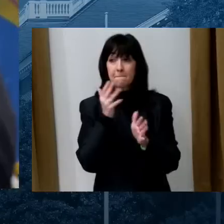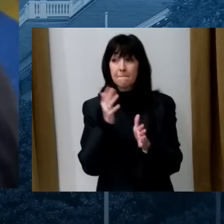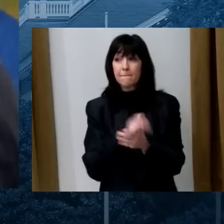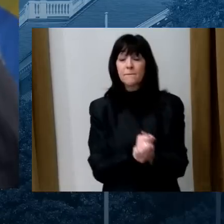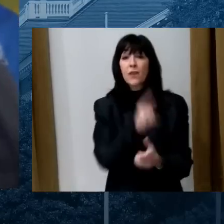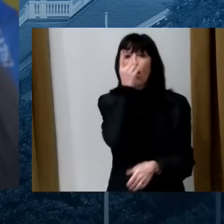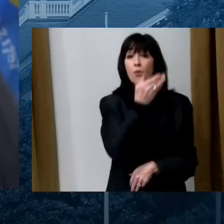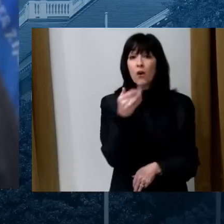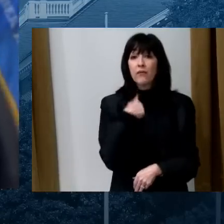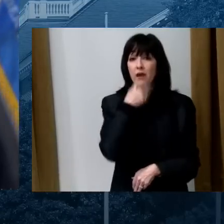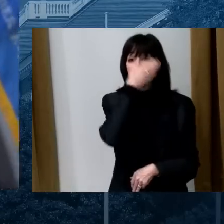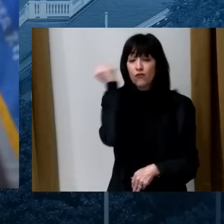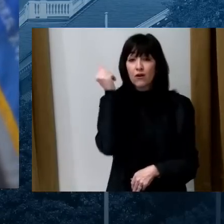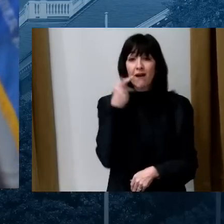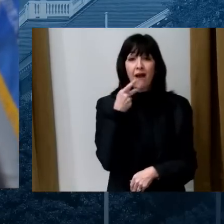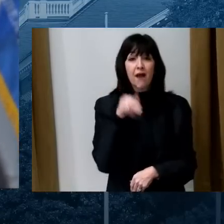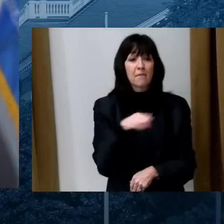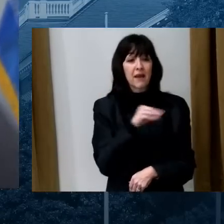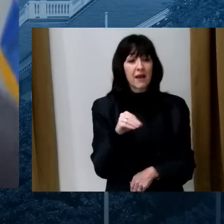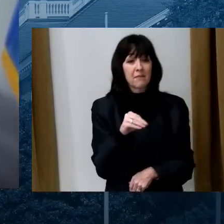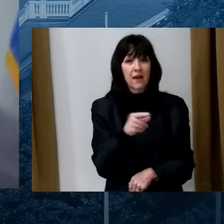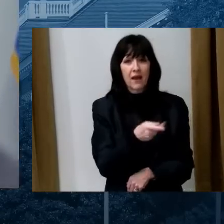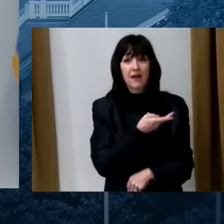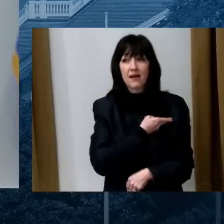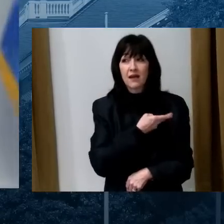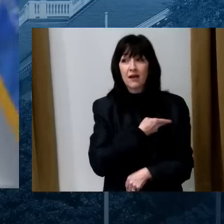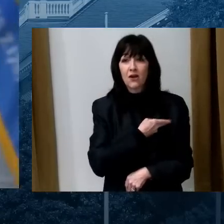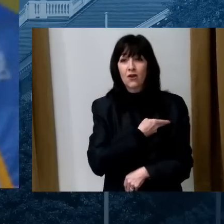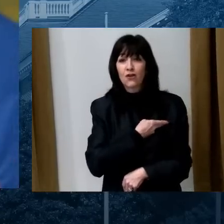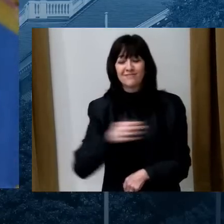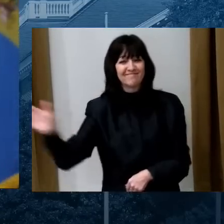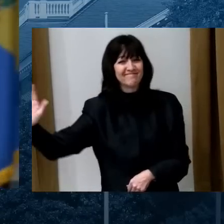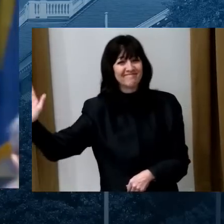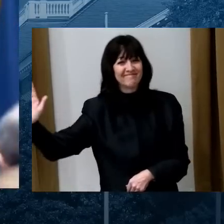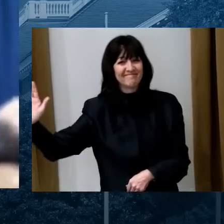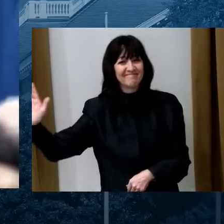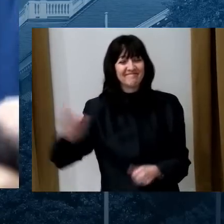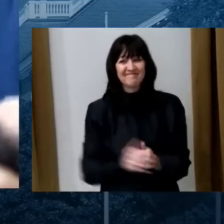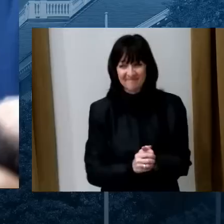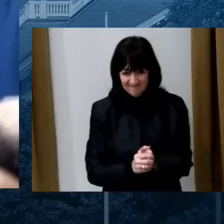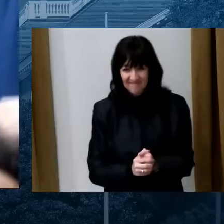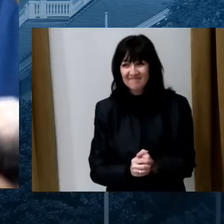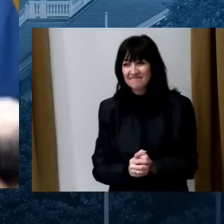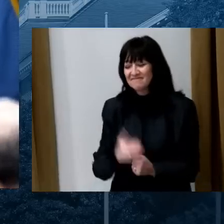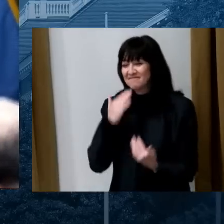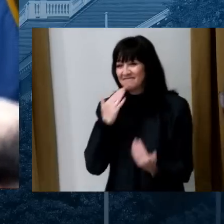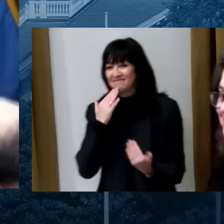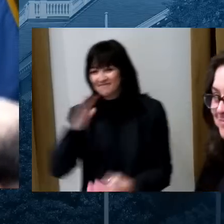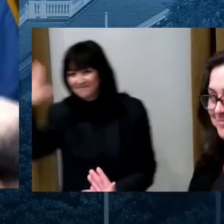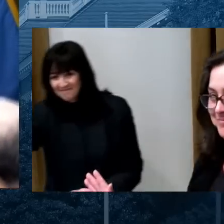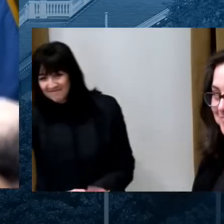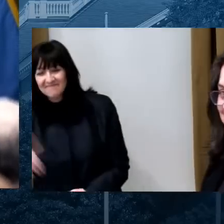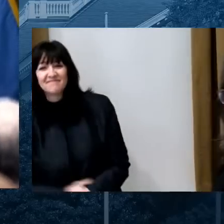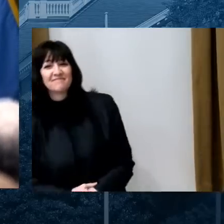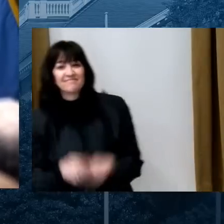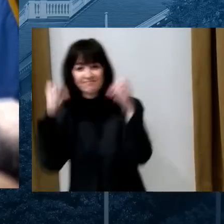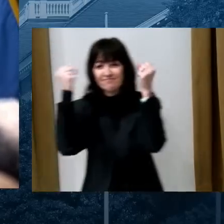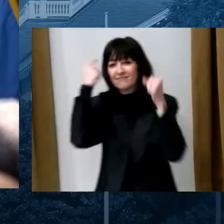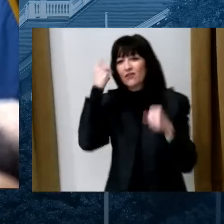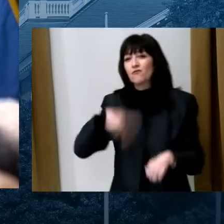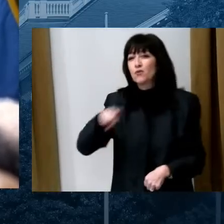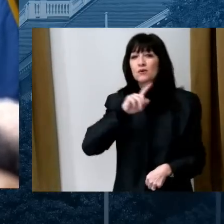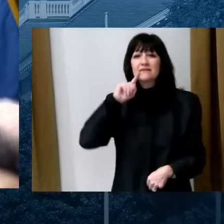One thing I forgot, Pam and Heather, come out here and take a bow for our sign language for the deaf and hard of hearing.